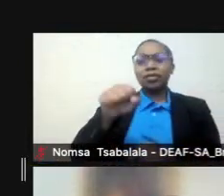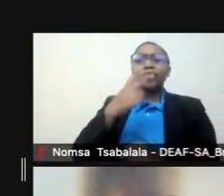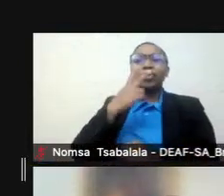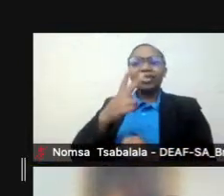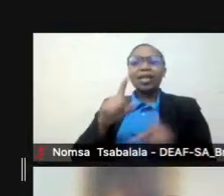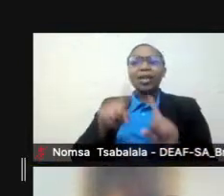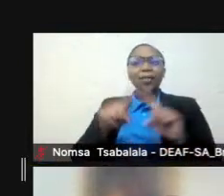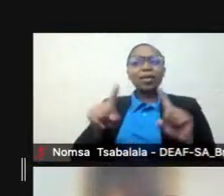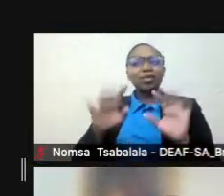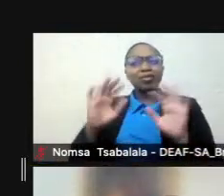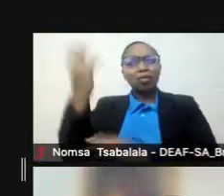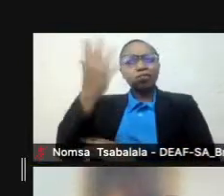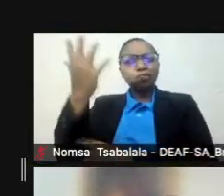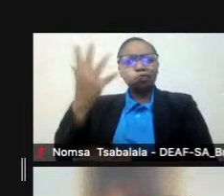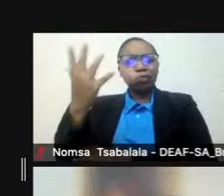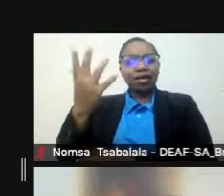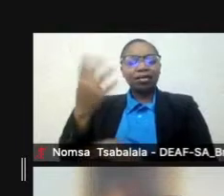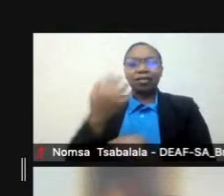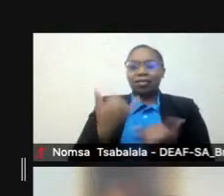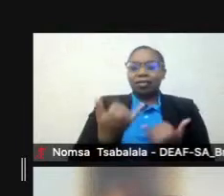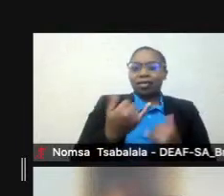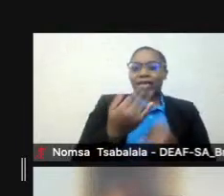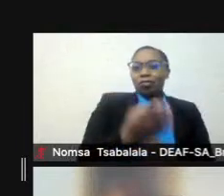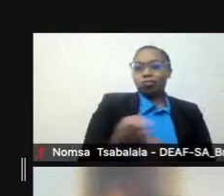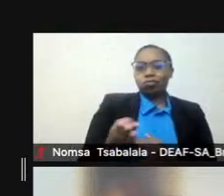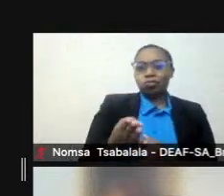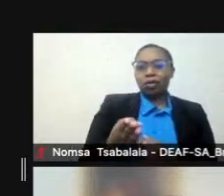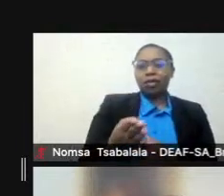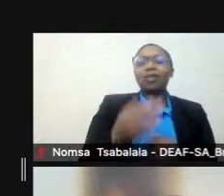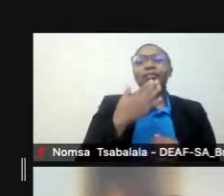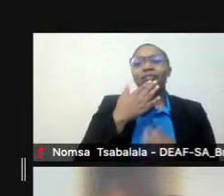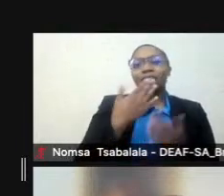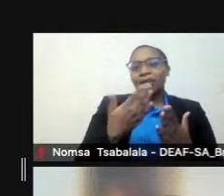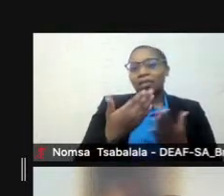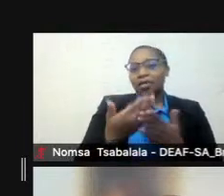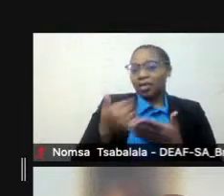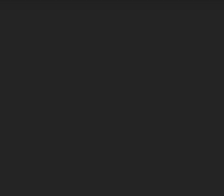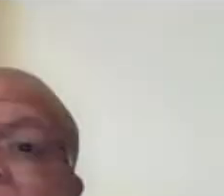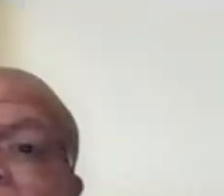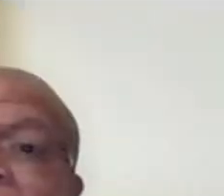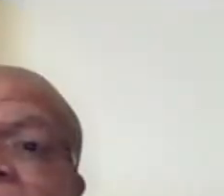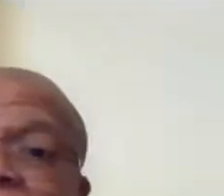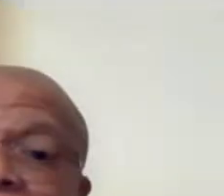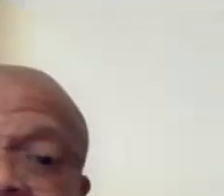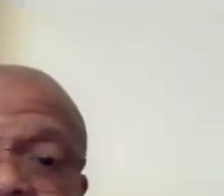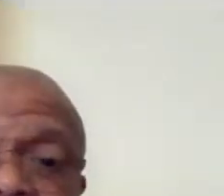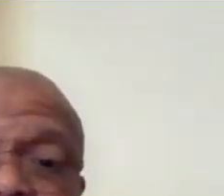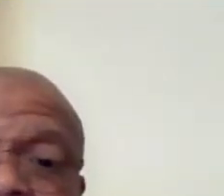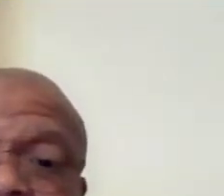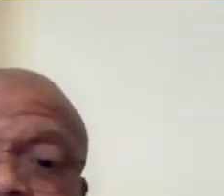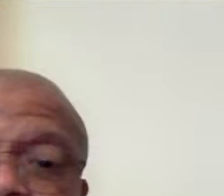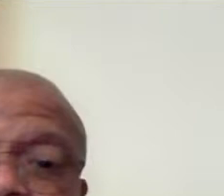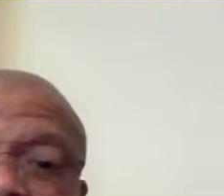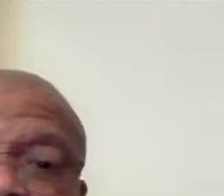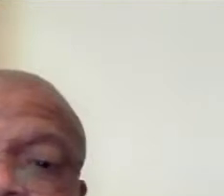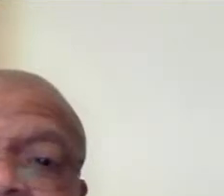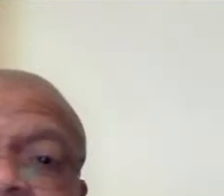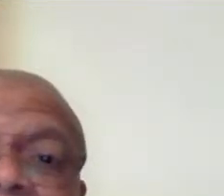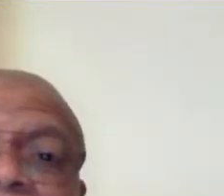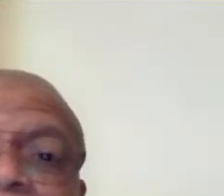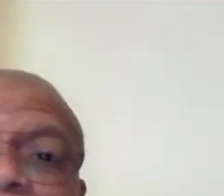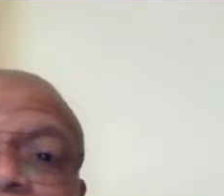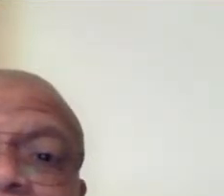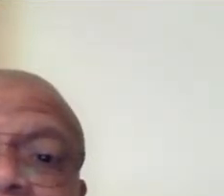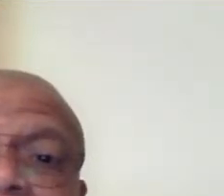on a presentation mode. F5 can assist to take it to presentation mode. Okay. I'm going to share it.